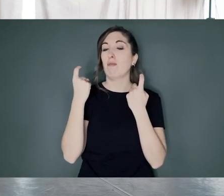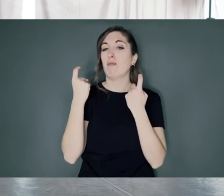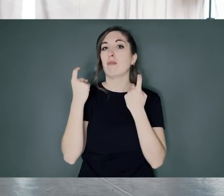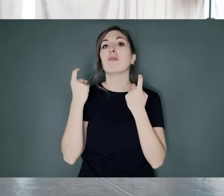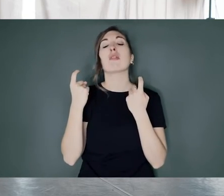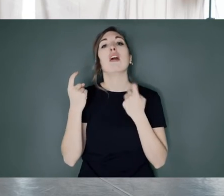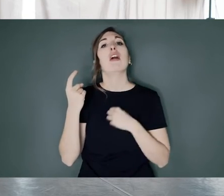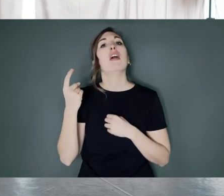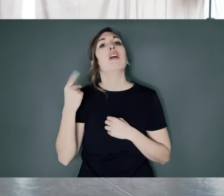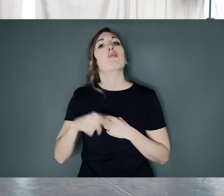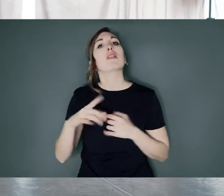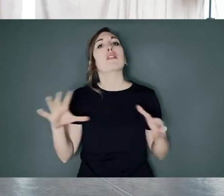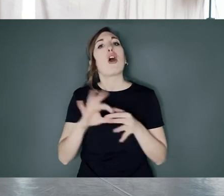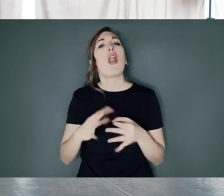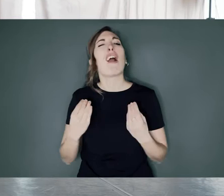In Greek philosophy,